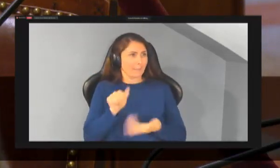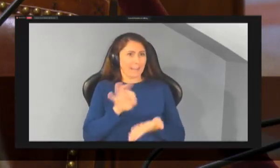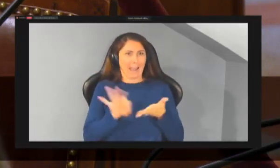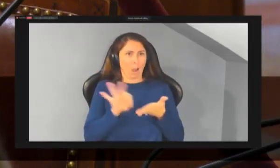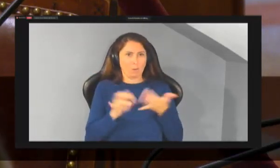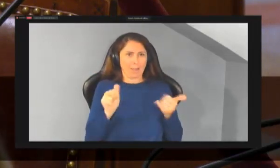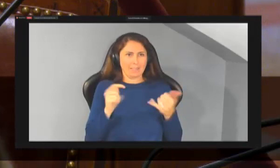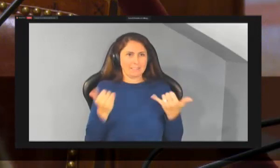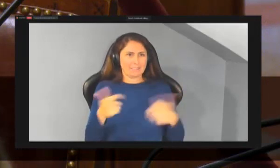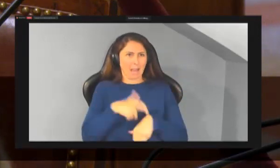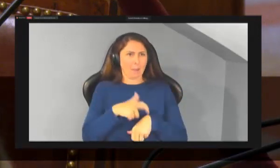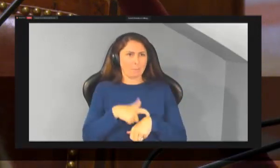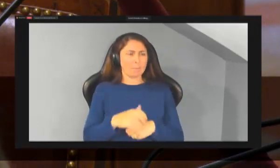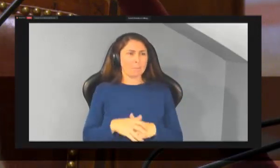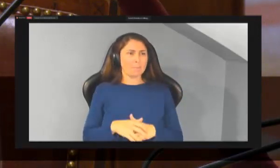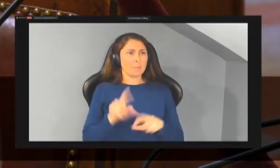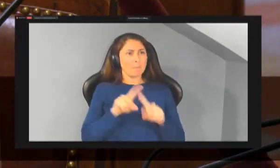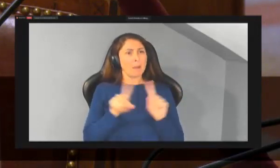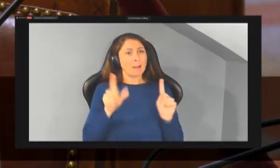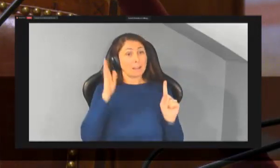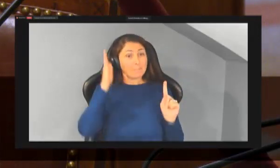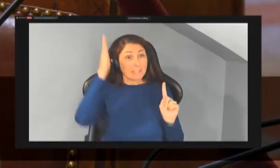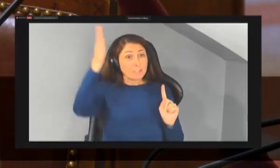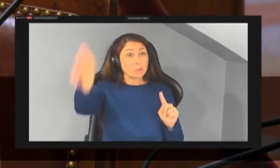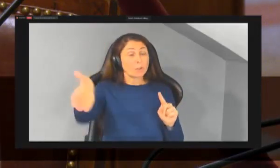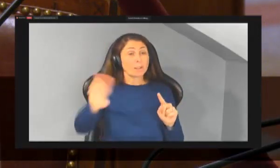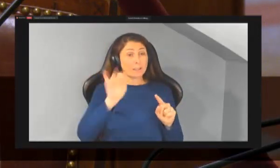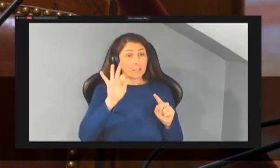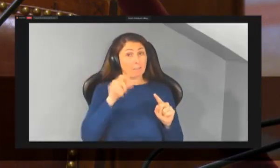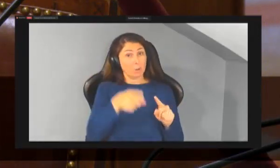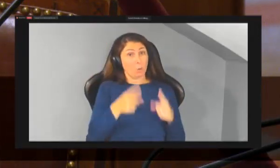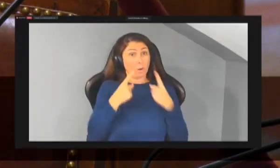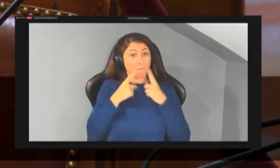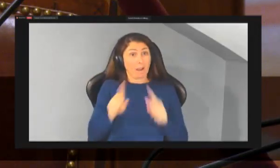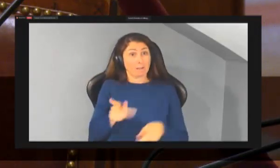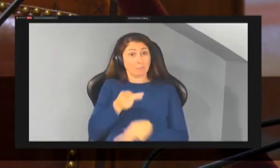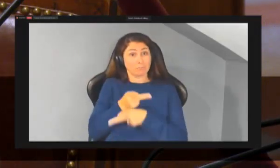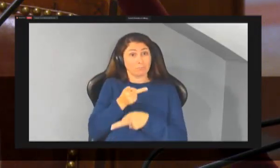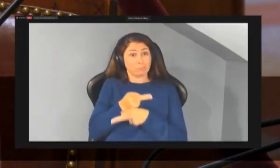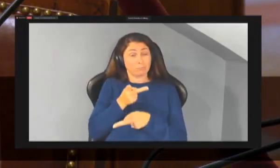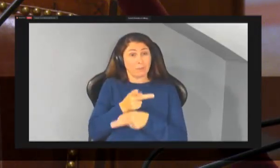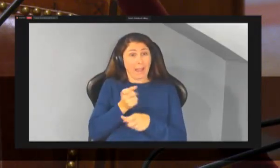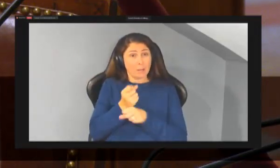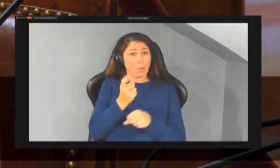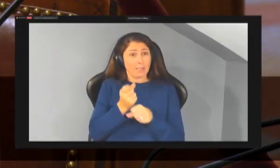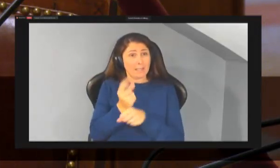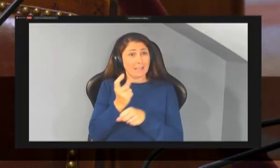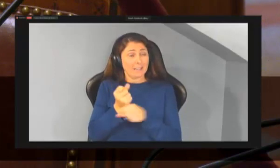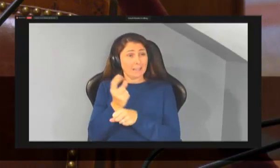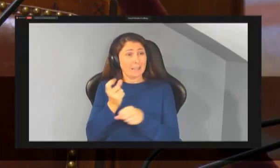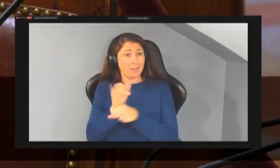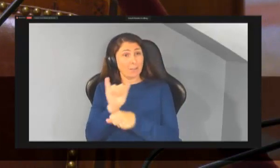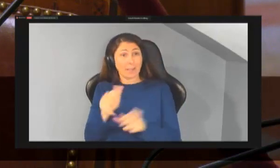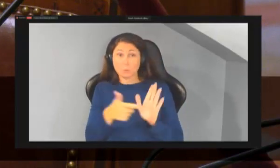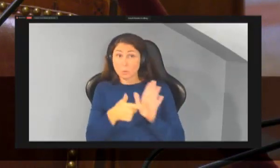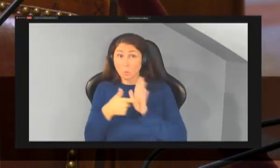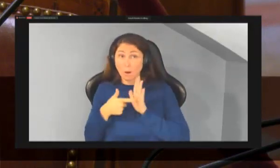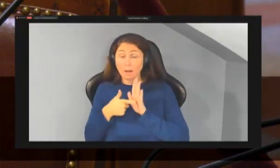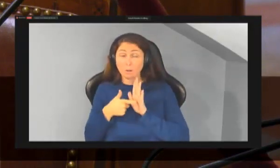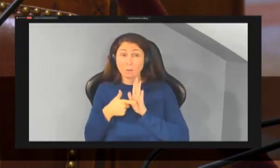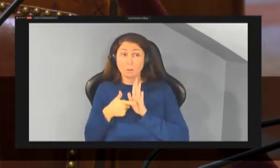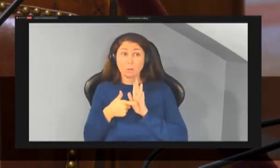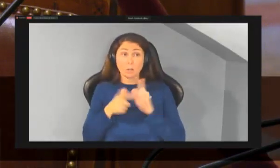But eventually, if you're effectively managing the deer on an annual basis, which would be required to do